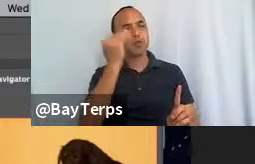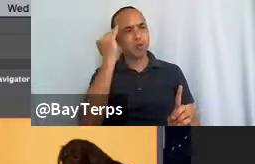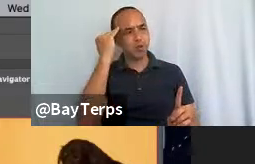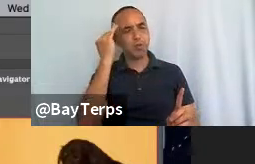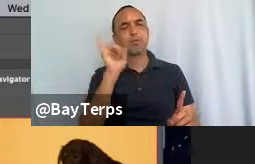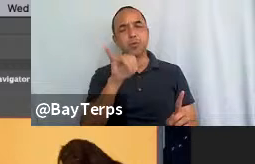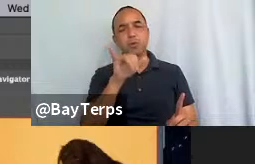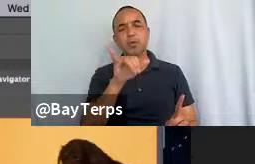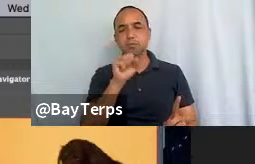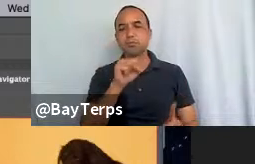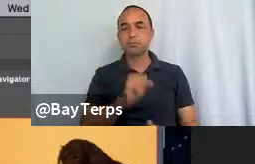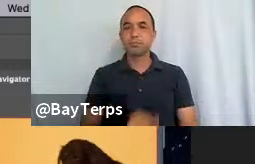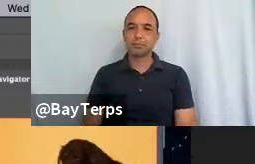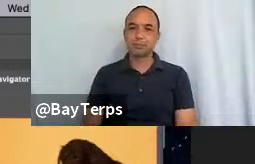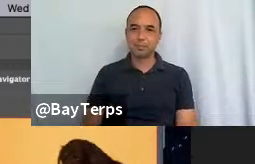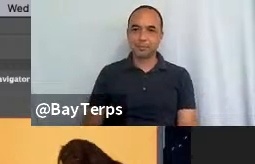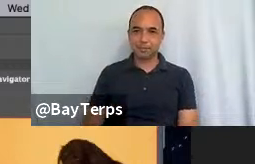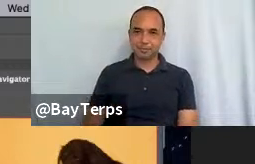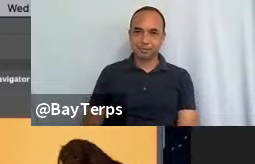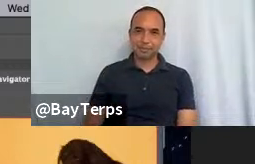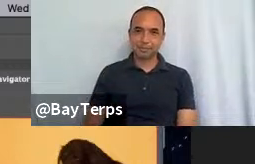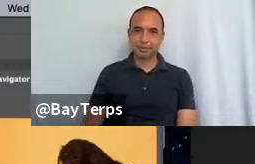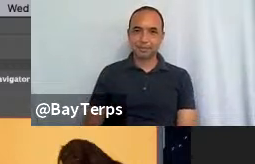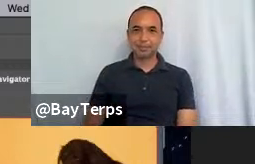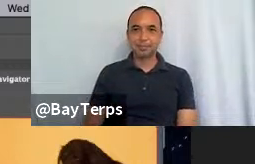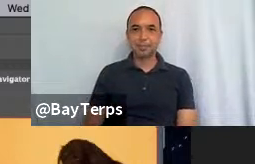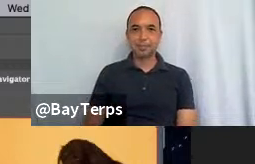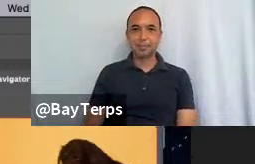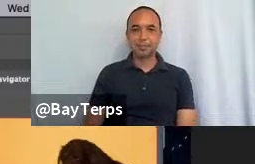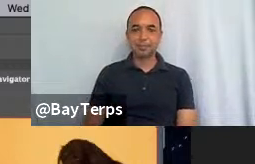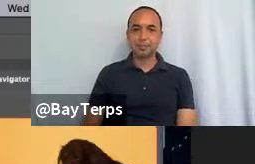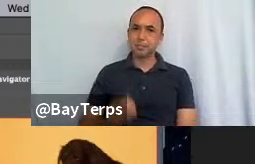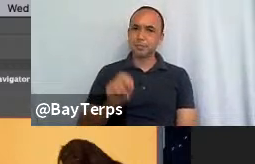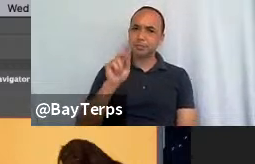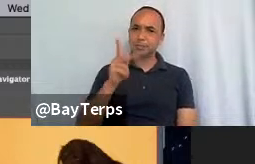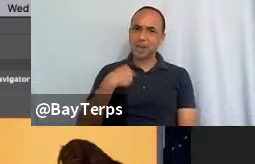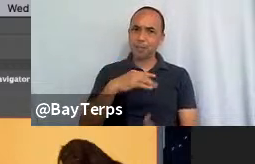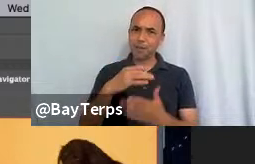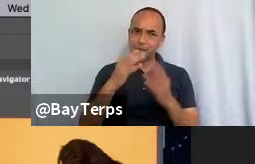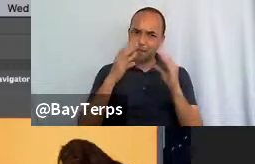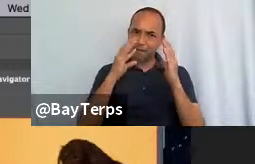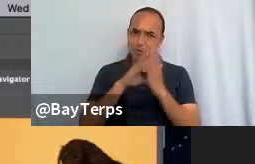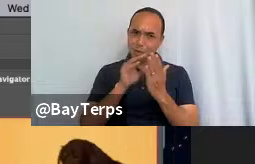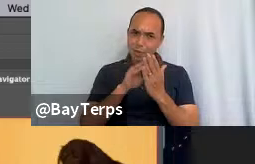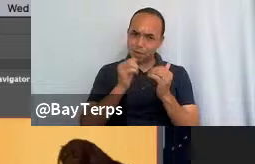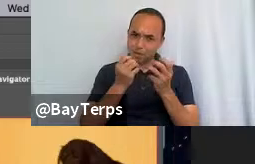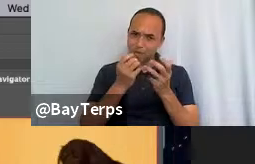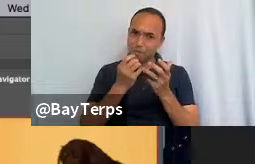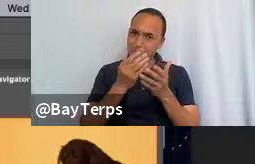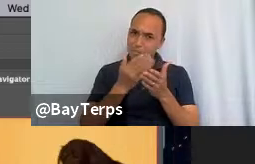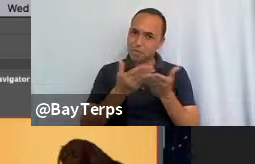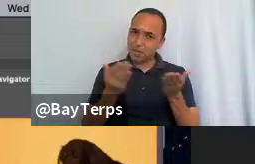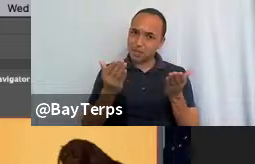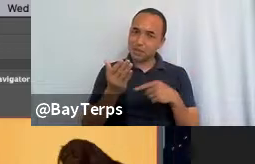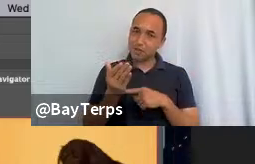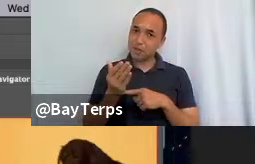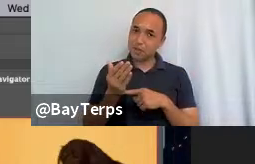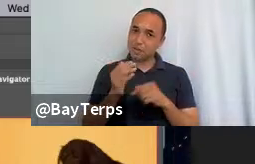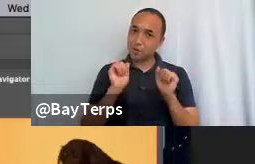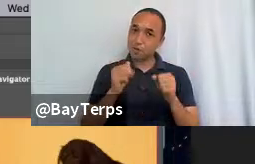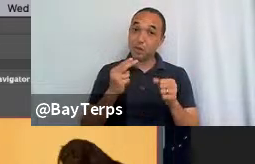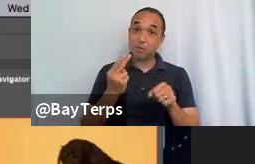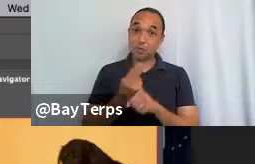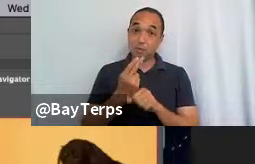it. So we've learned a lot of things that are very useful when submitting